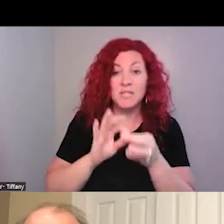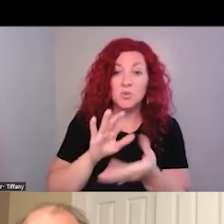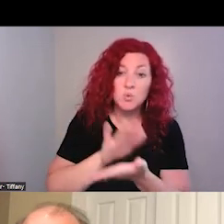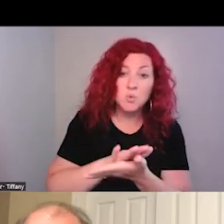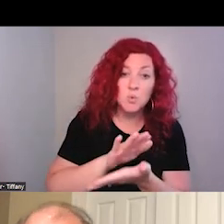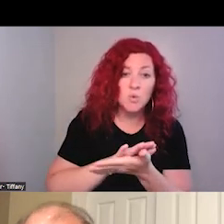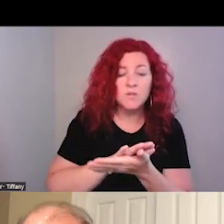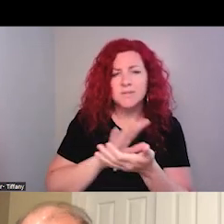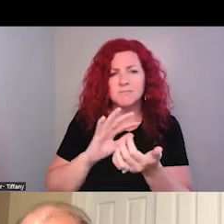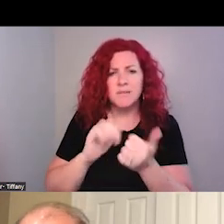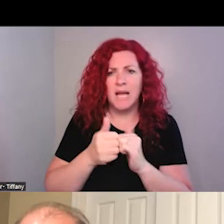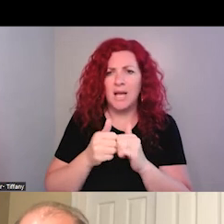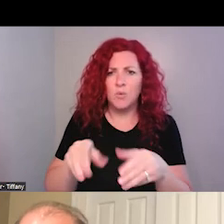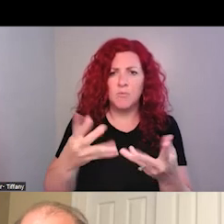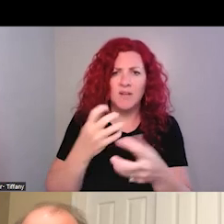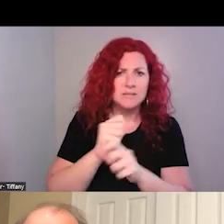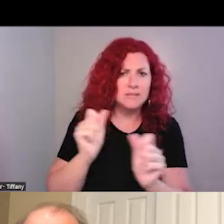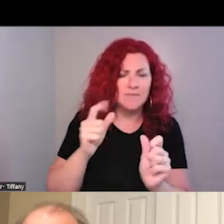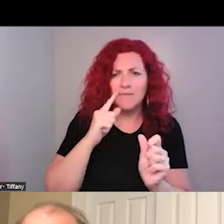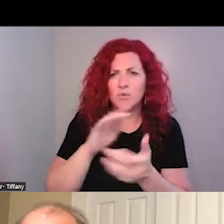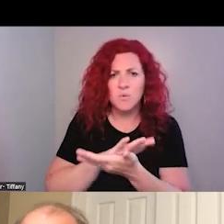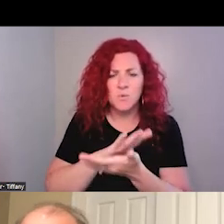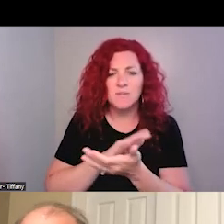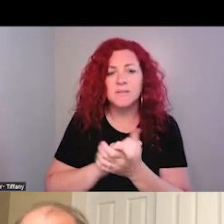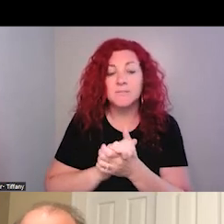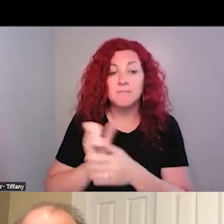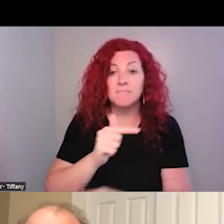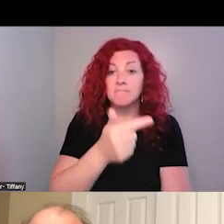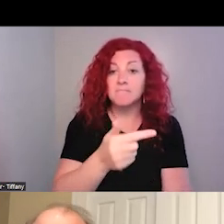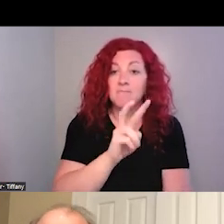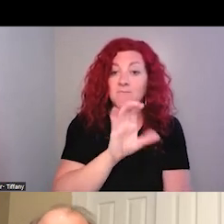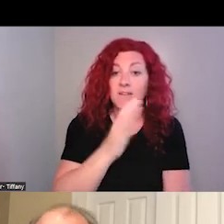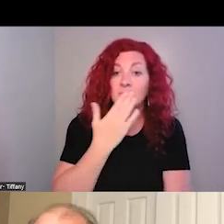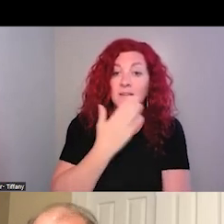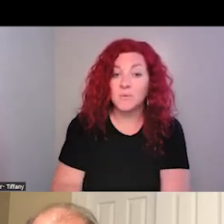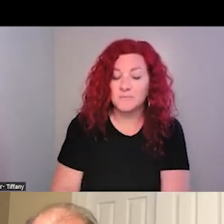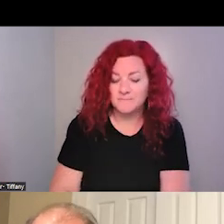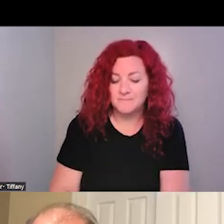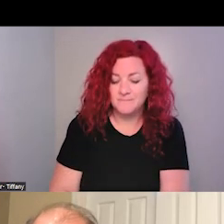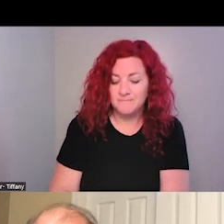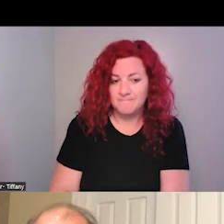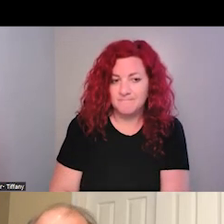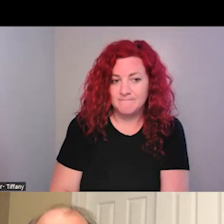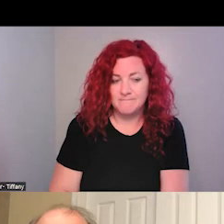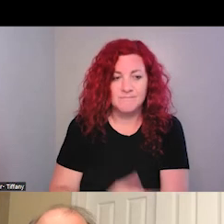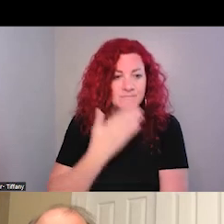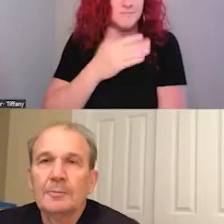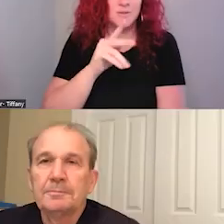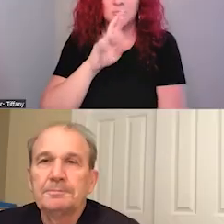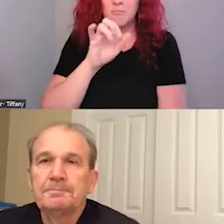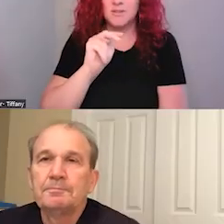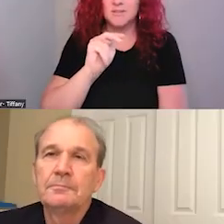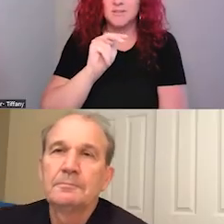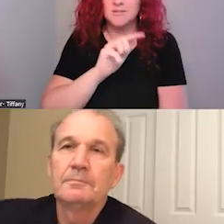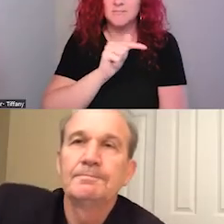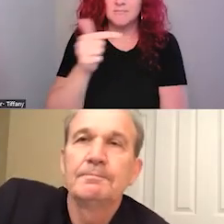do we bring safety to schools. So with that, let me give it back to Vic. Thank you. Thank you, Brian. And we will now pivot